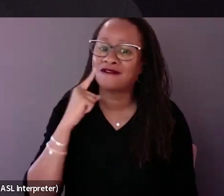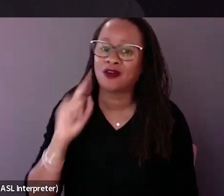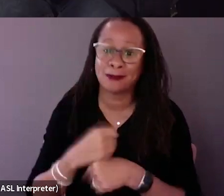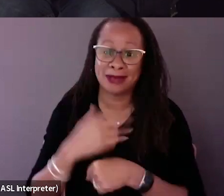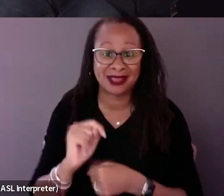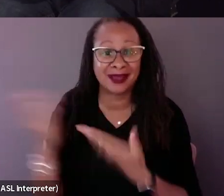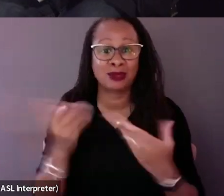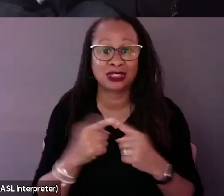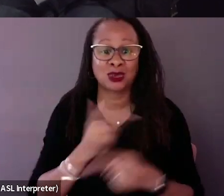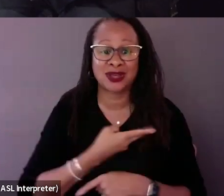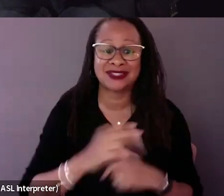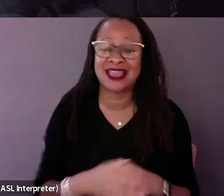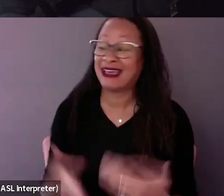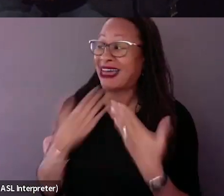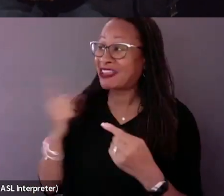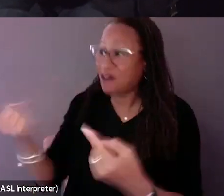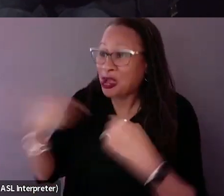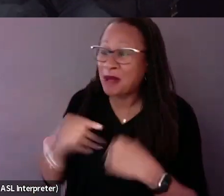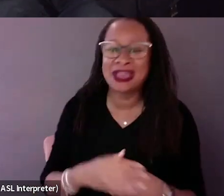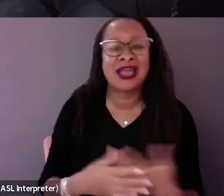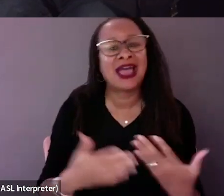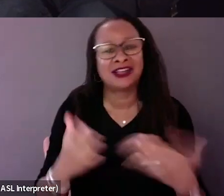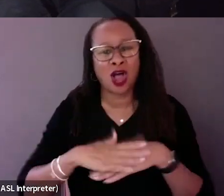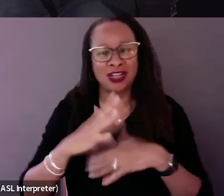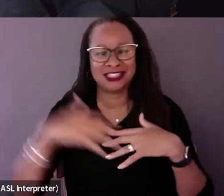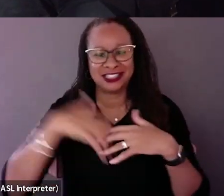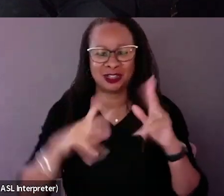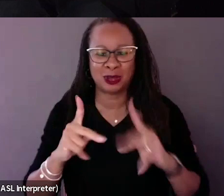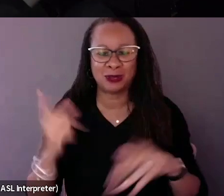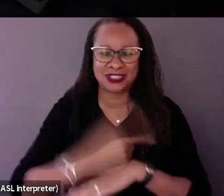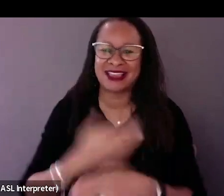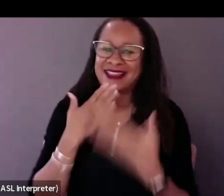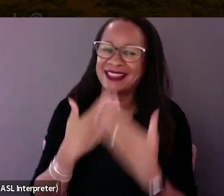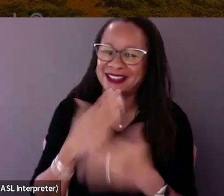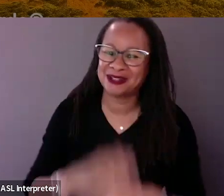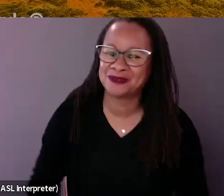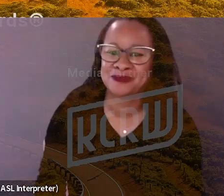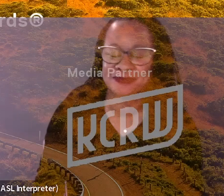us, and Thank you for especially on coming. Indigenous Peoples Day too. So Thank you. Thank you.